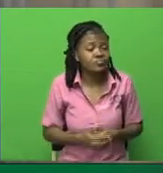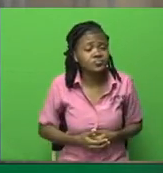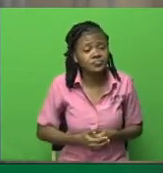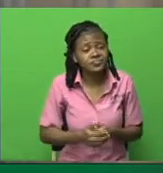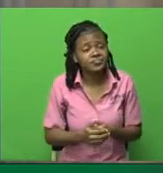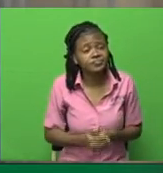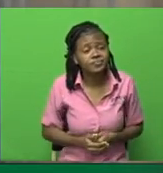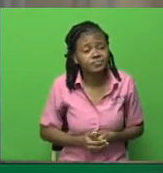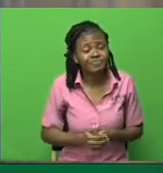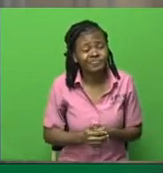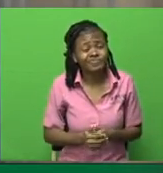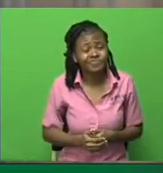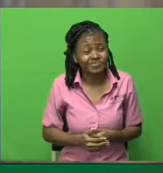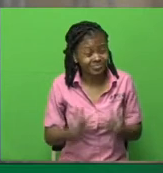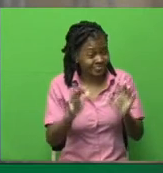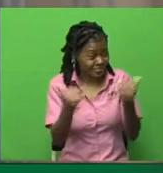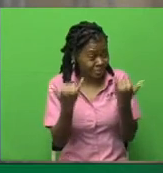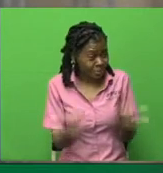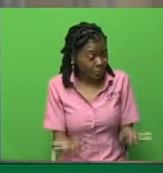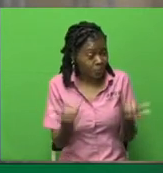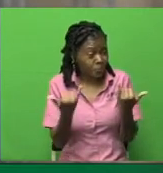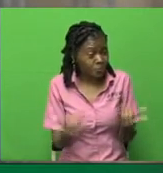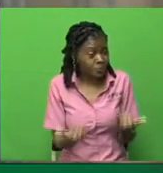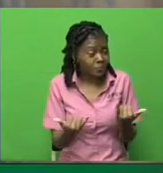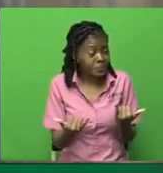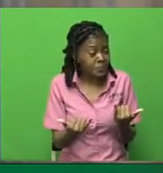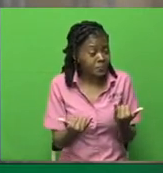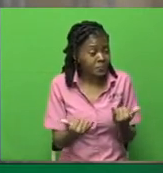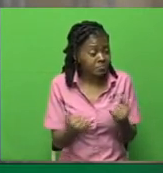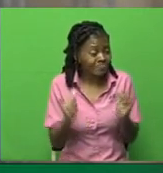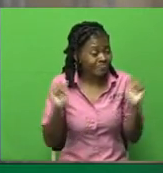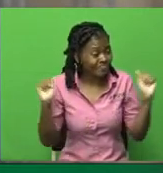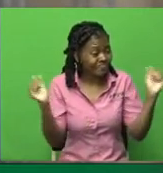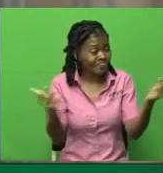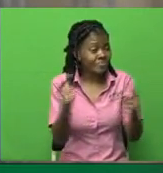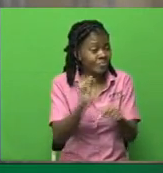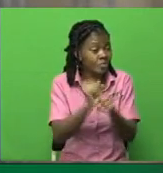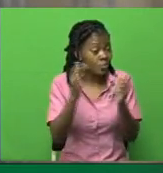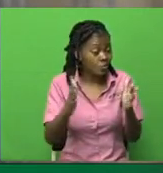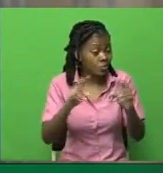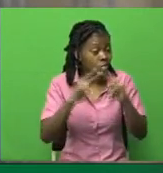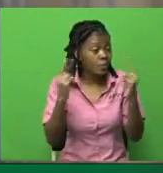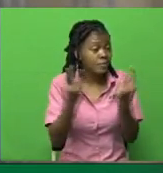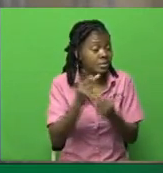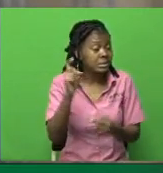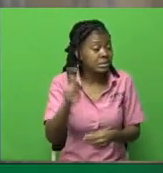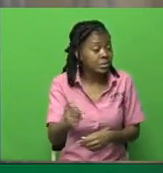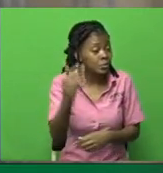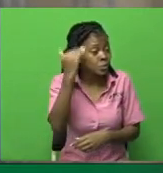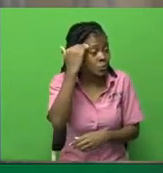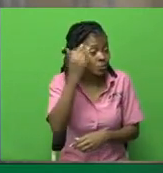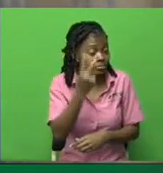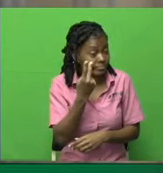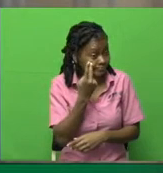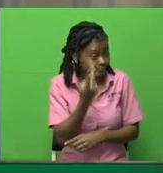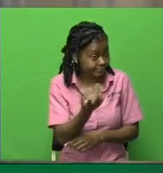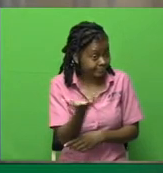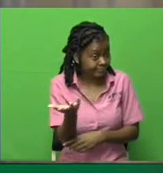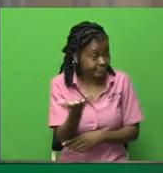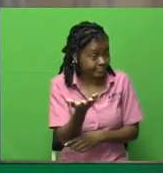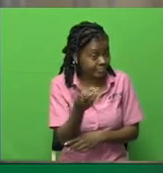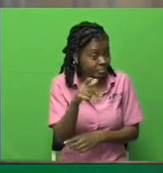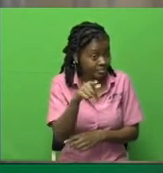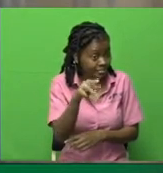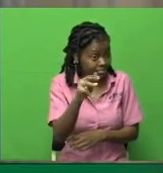they should not be ever done to the working class and trade unions that the policies of this wrongly LED government are to undermine